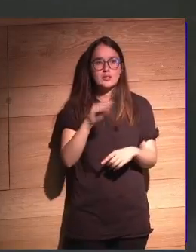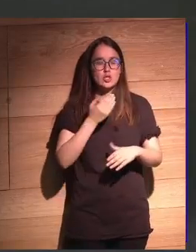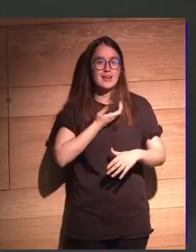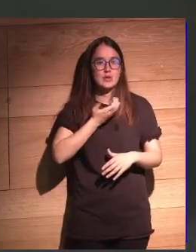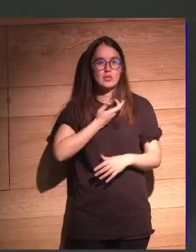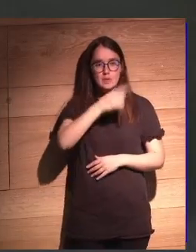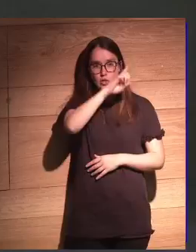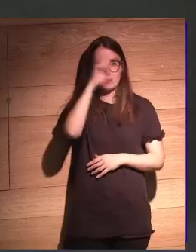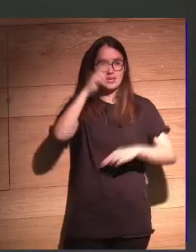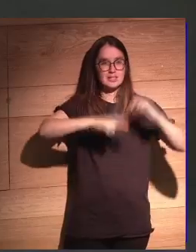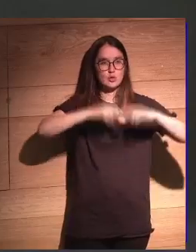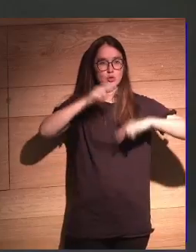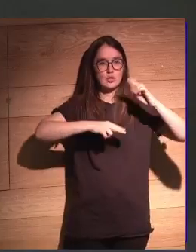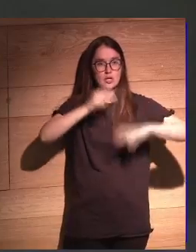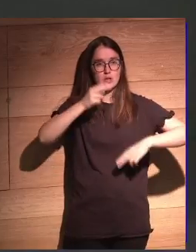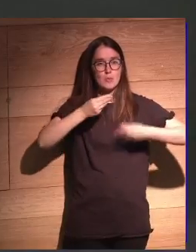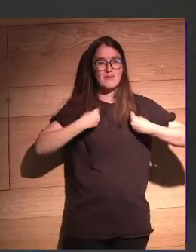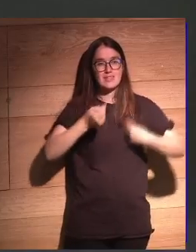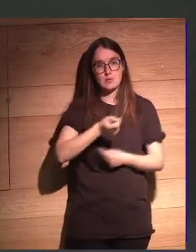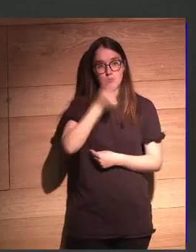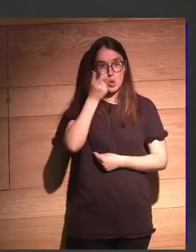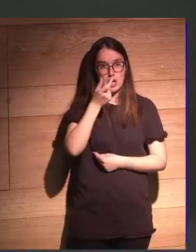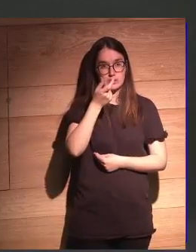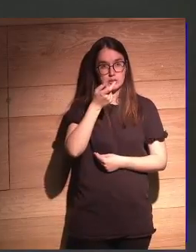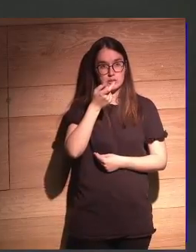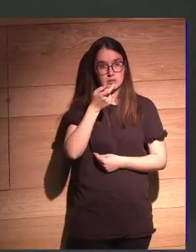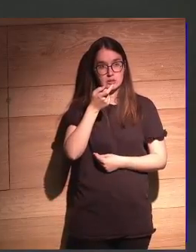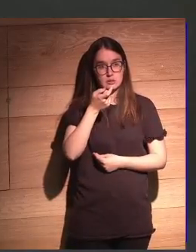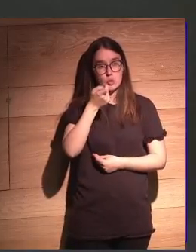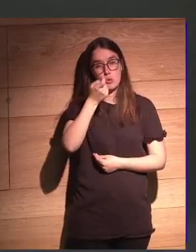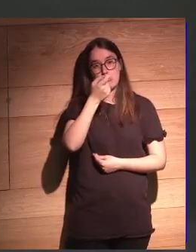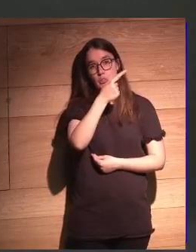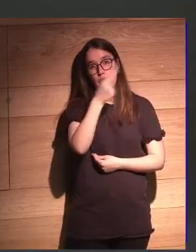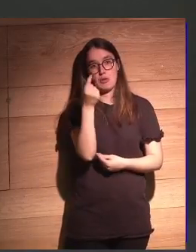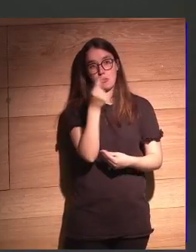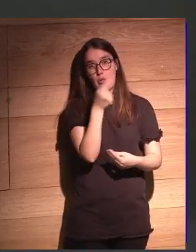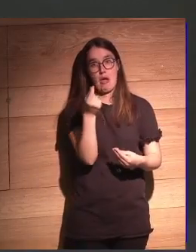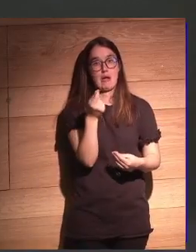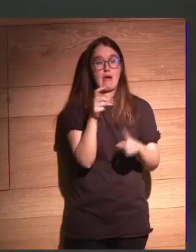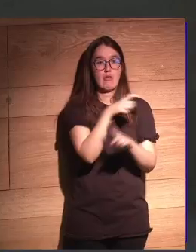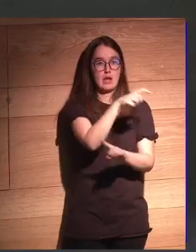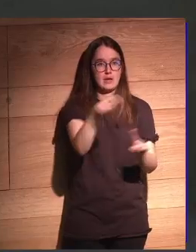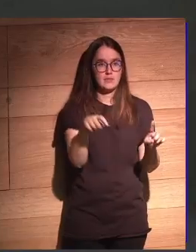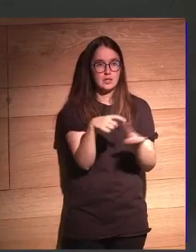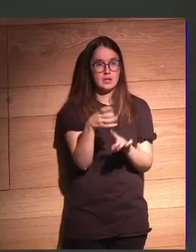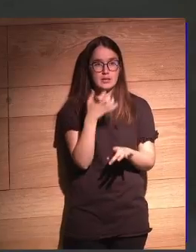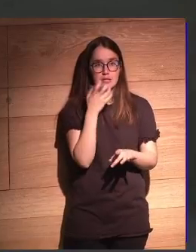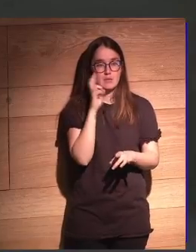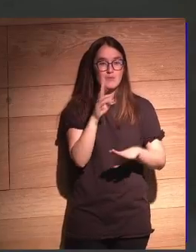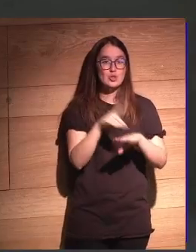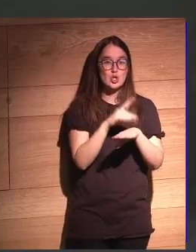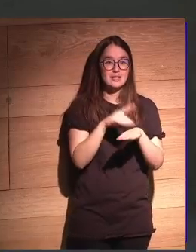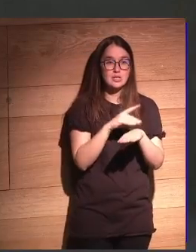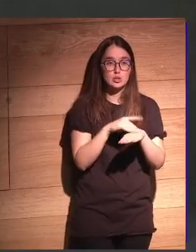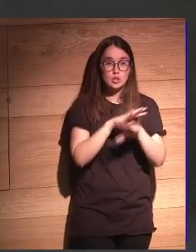a little number, as he mentioned the other day, and he's talking about the near future, a few hundred